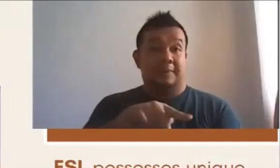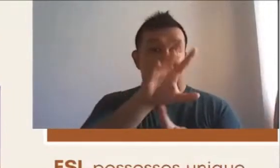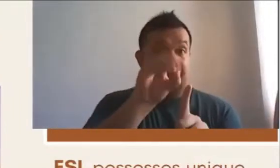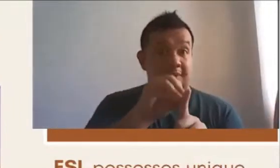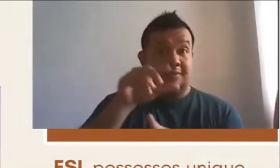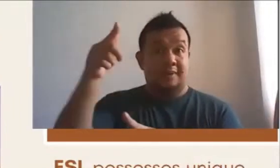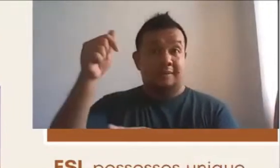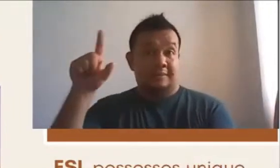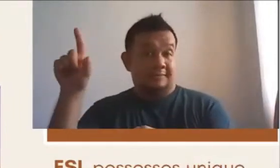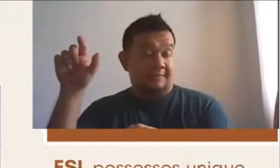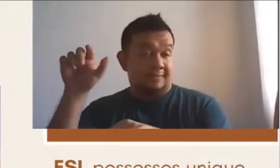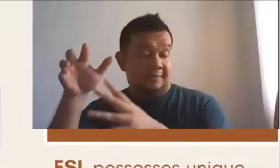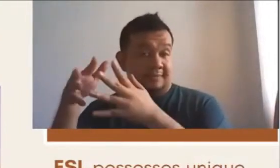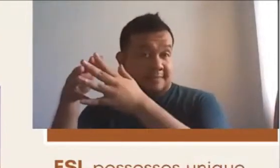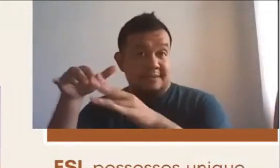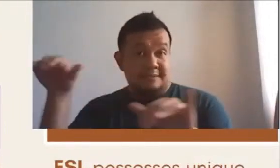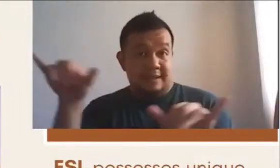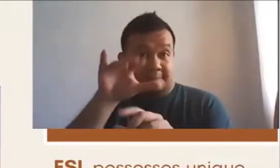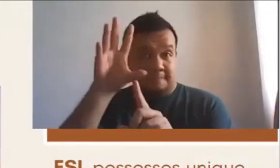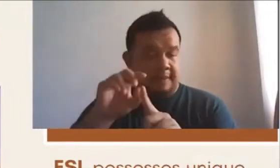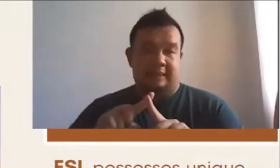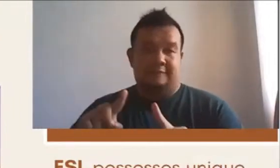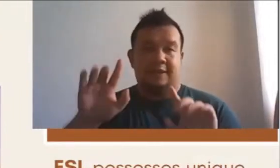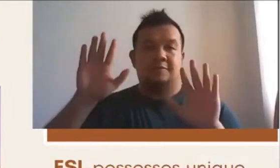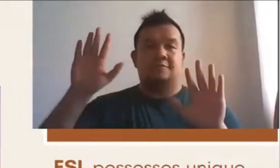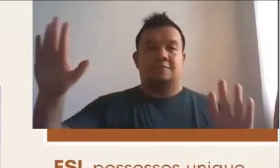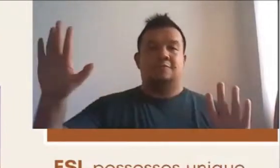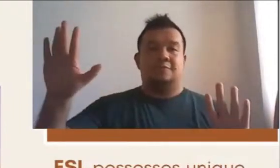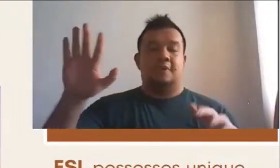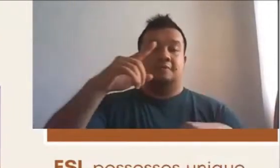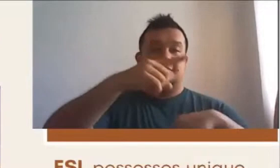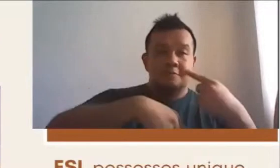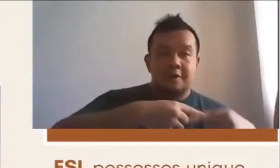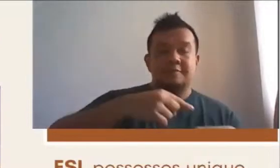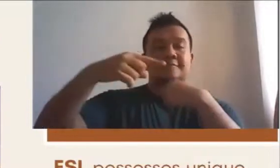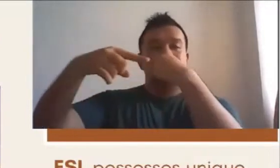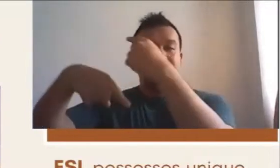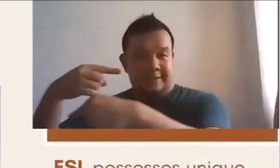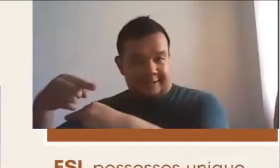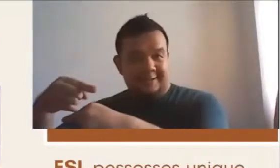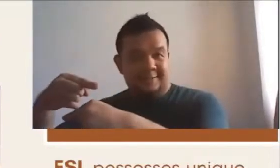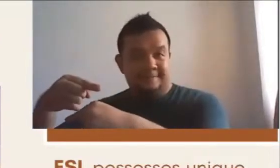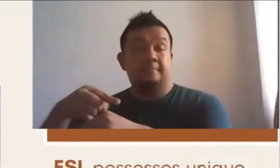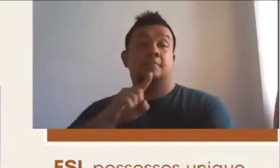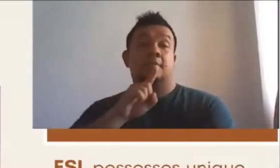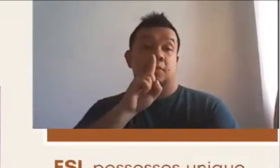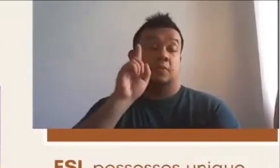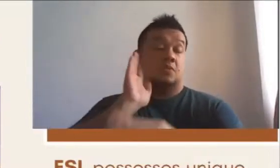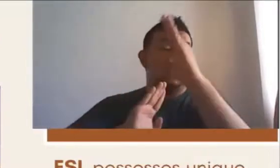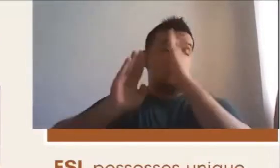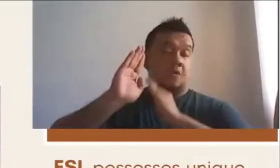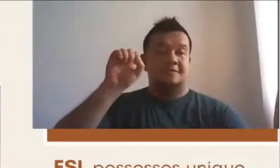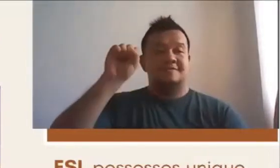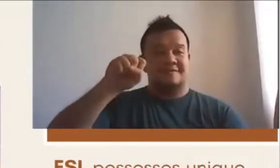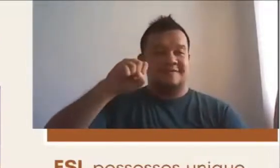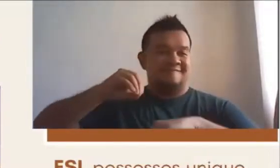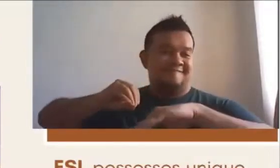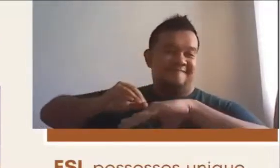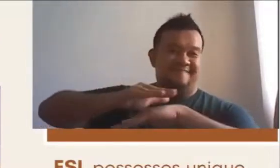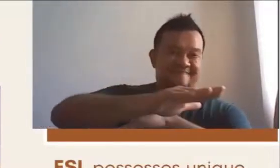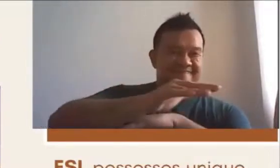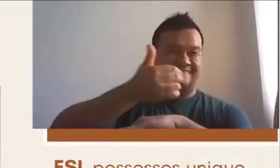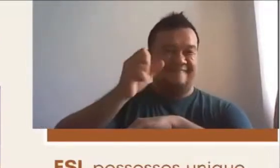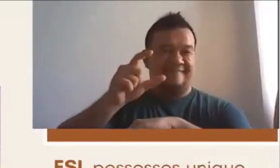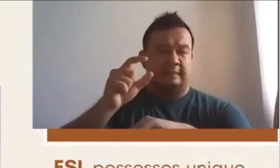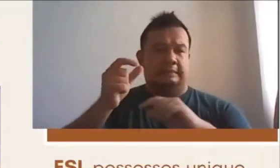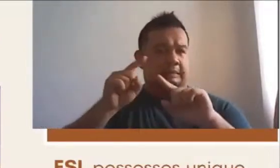sa Philippines. So in history, yes, they taught us sign language, pero later on it evolved na to our own. So that's why